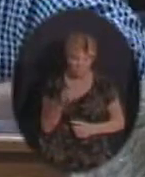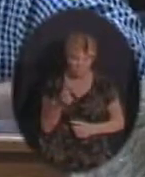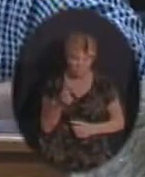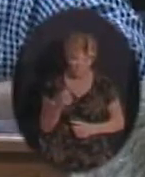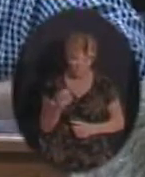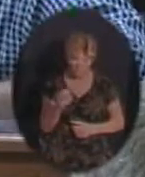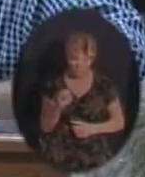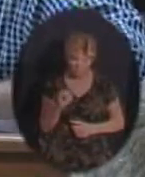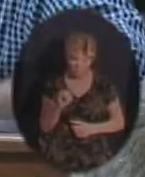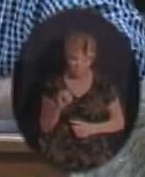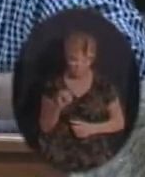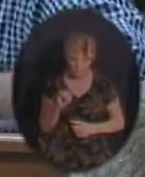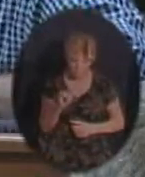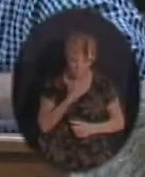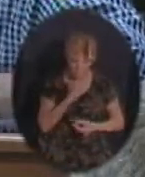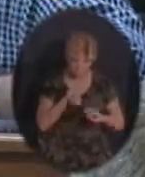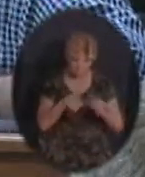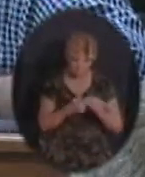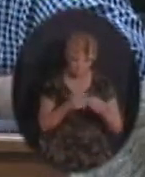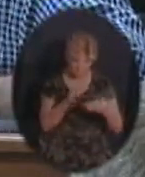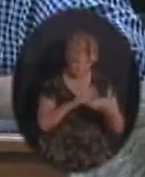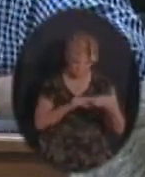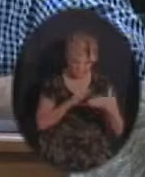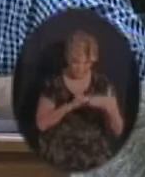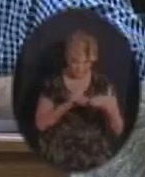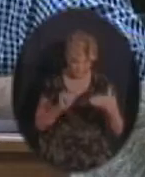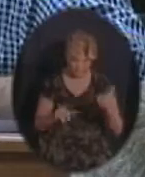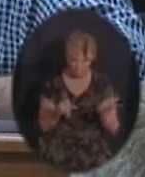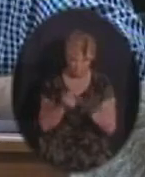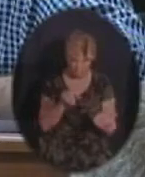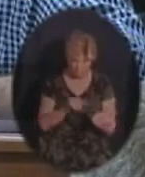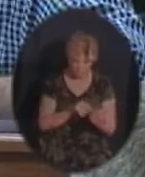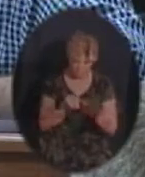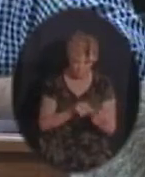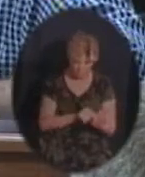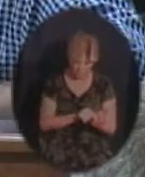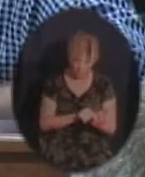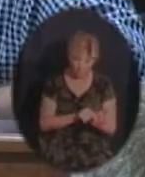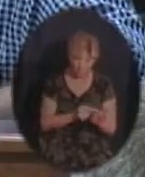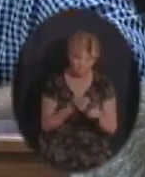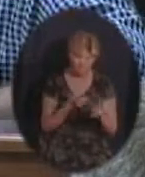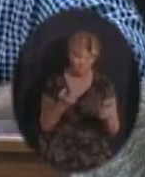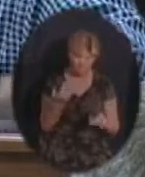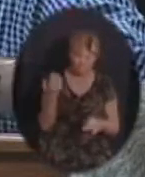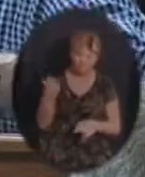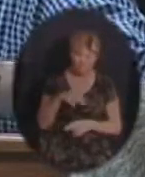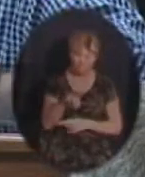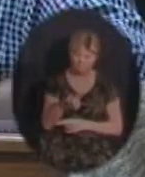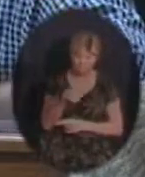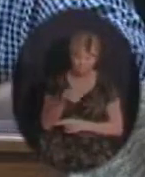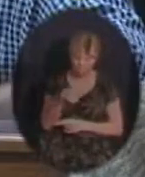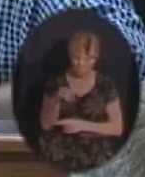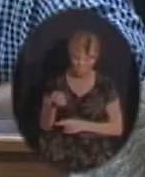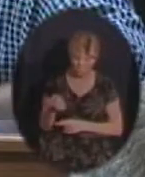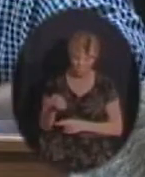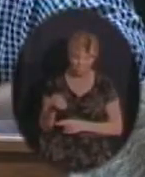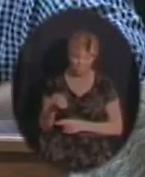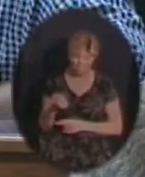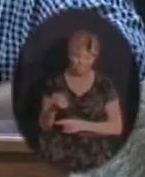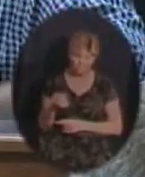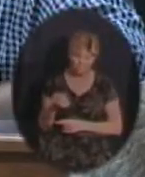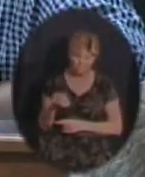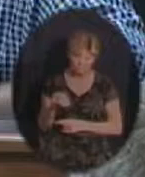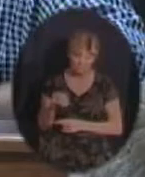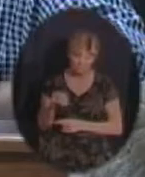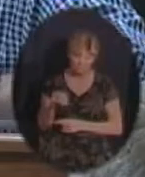in 2004 about just studying actually the effectiveness of video-based programs. And I thought it was very interesting. They compared a number